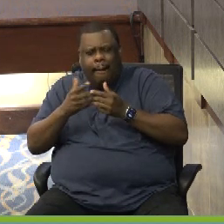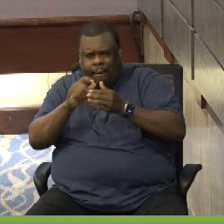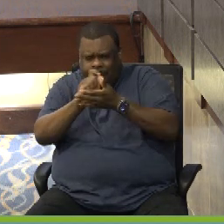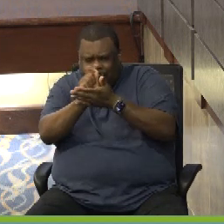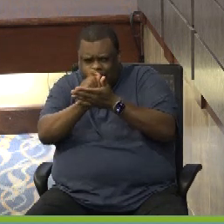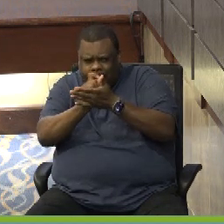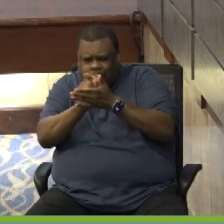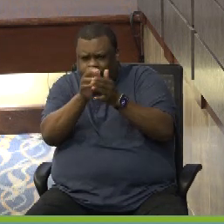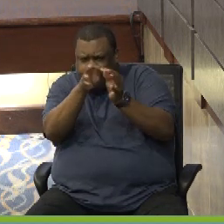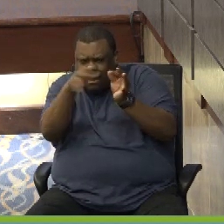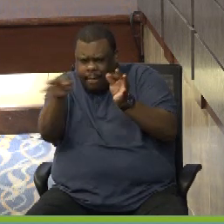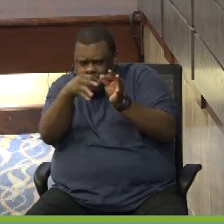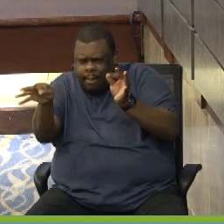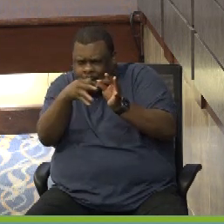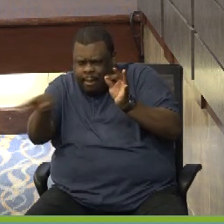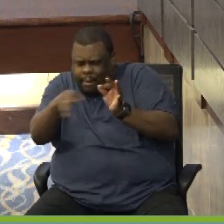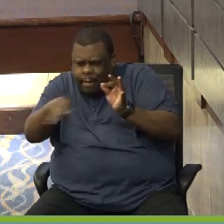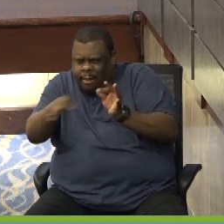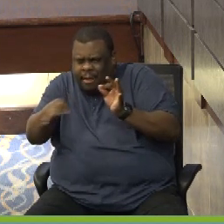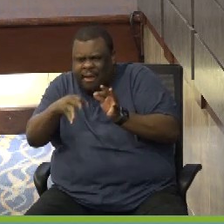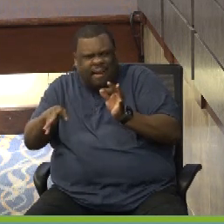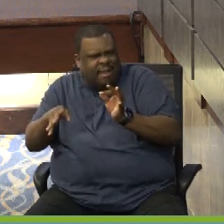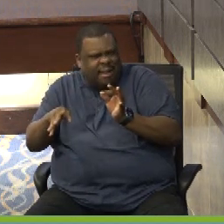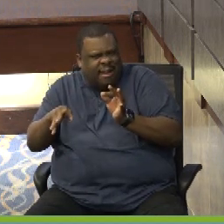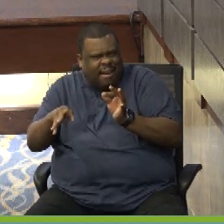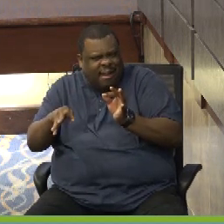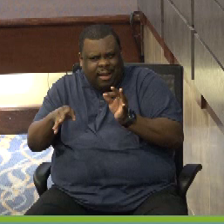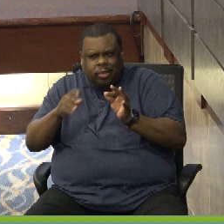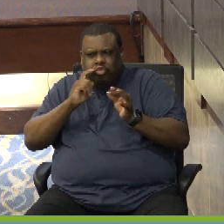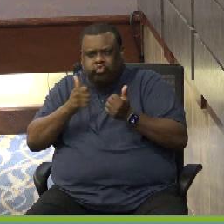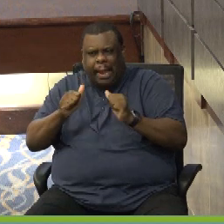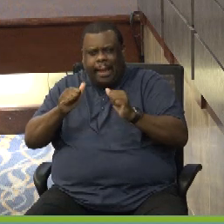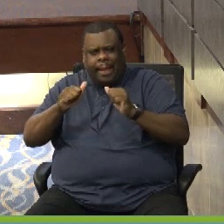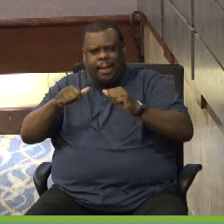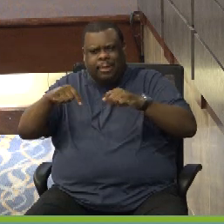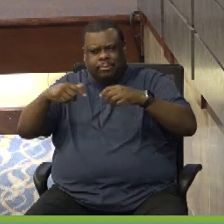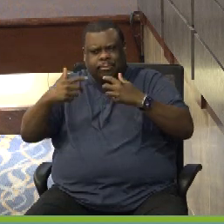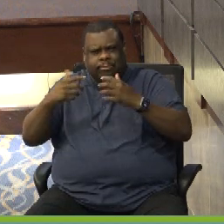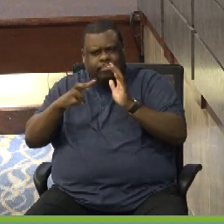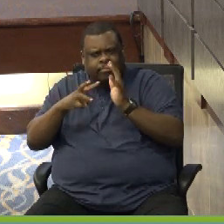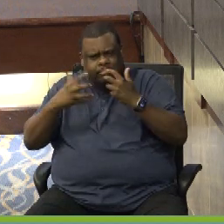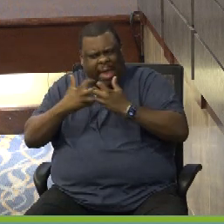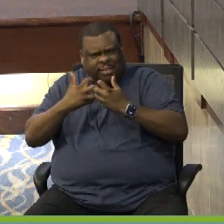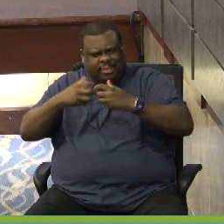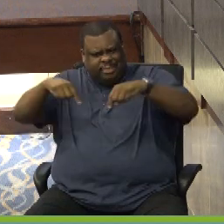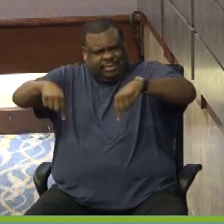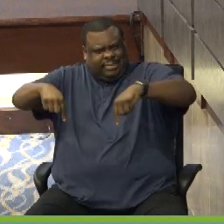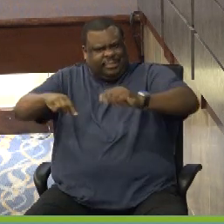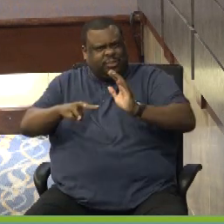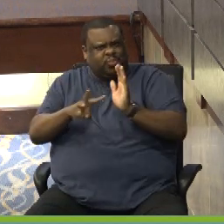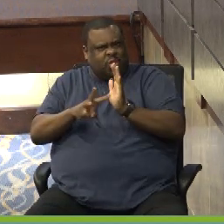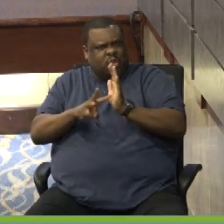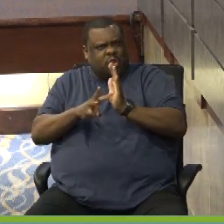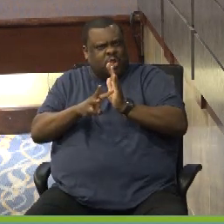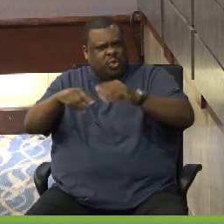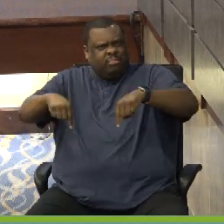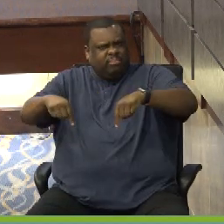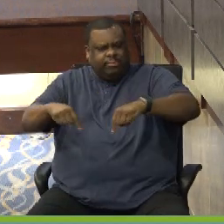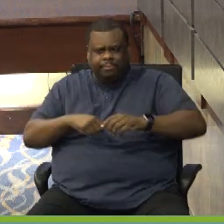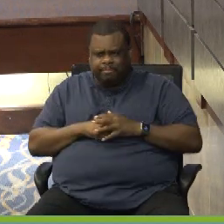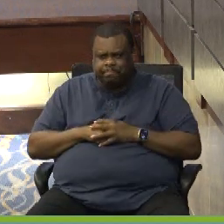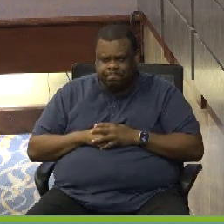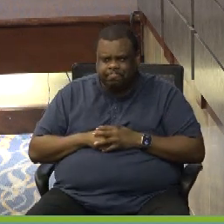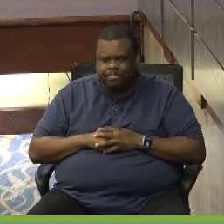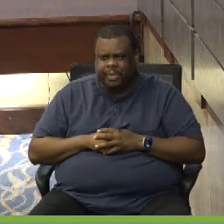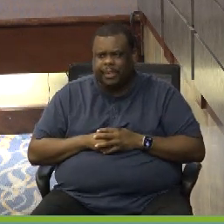And so a lot of this is written in a very strategic way to be the foundation of growth by which to communicate moving forward. And